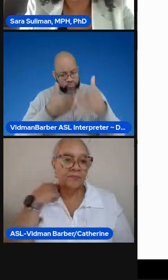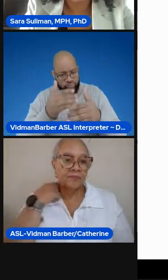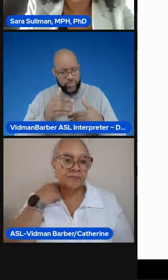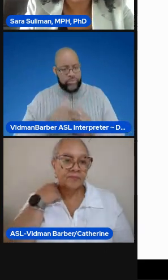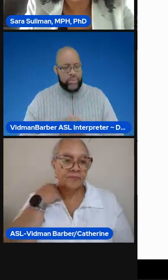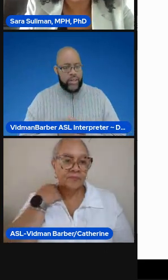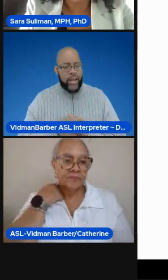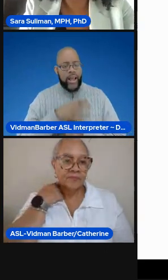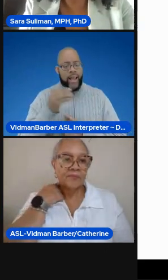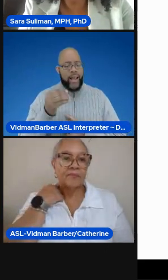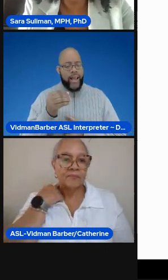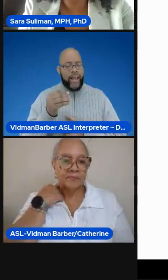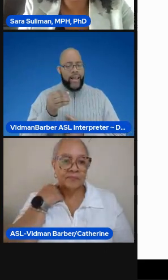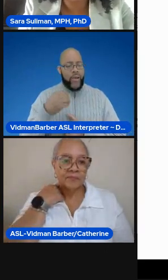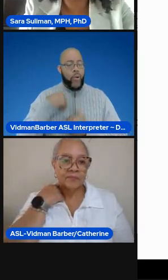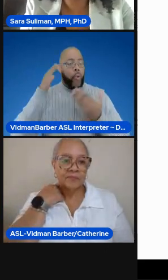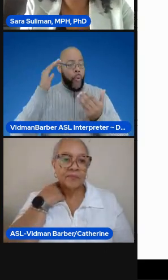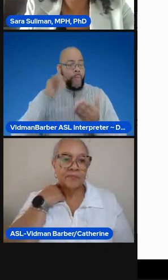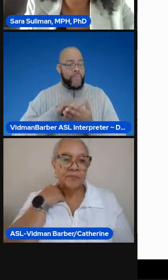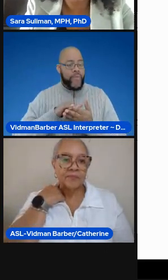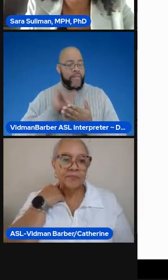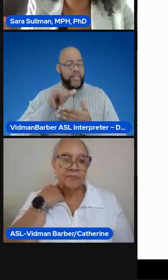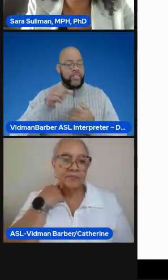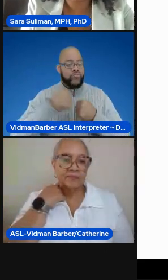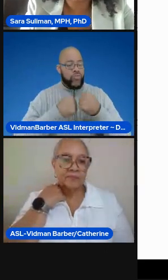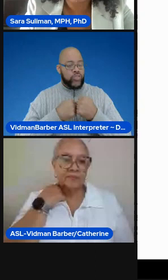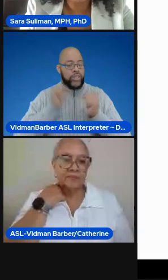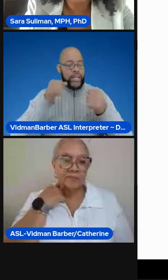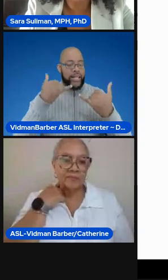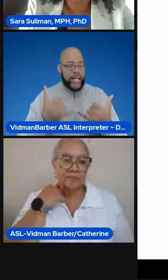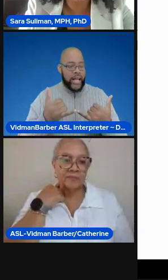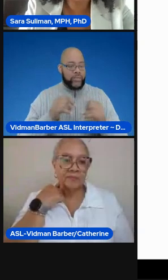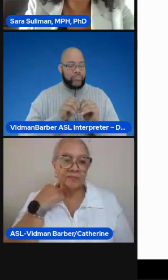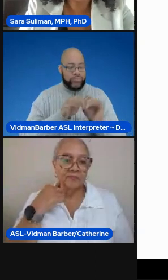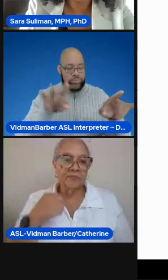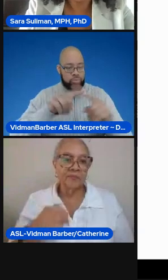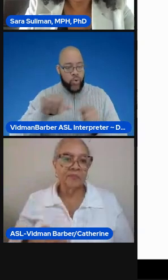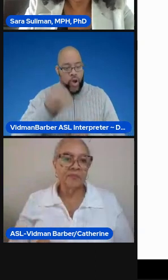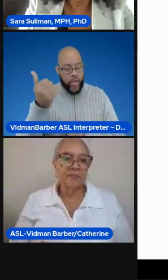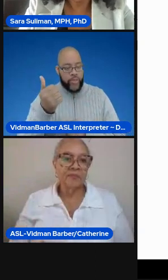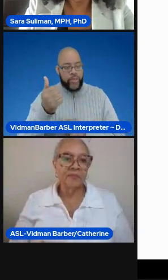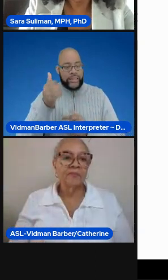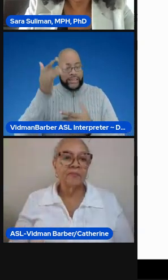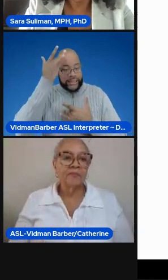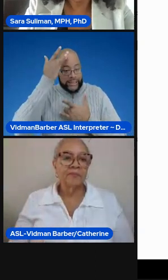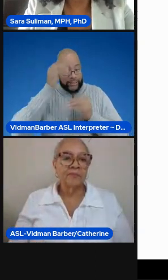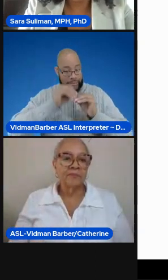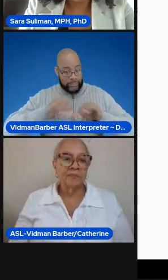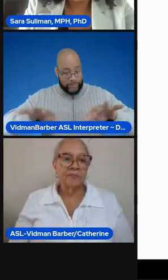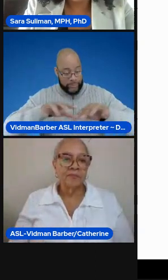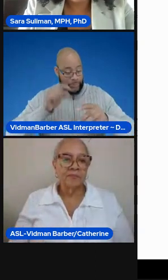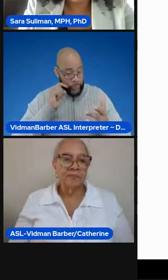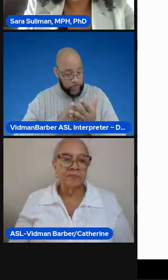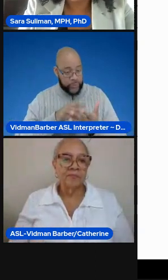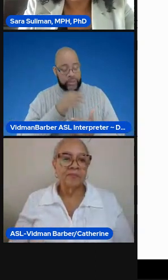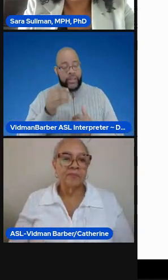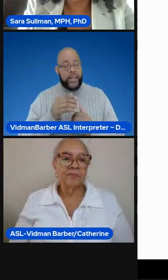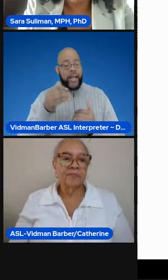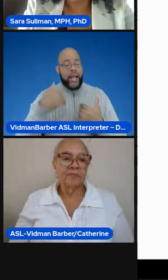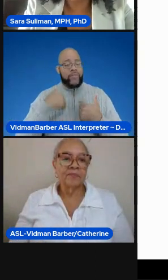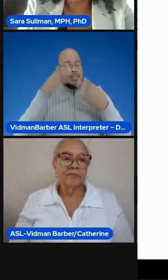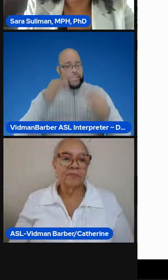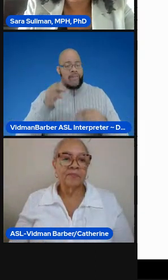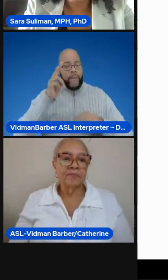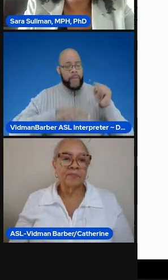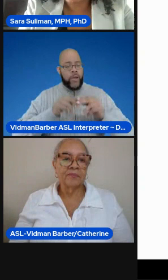progress, and we hope that this infrastructure can now be deployed to other pathogens. And it has definitely built